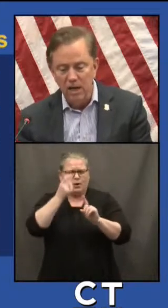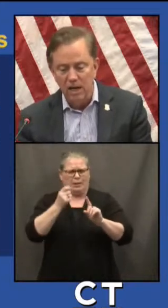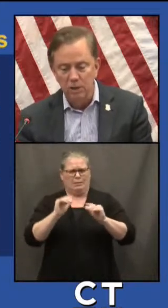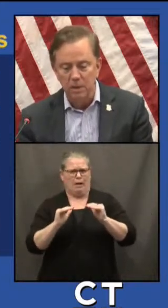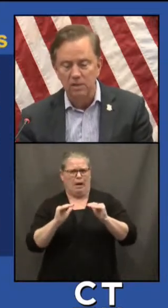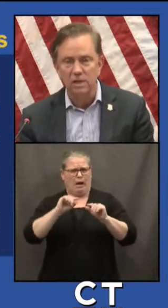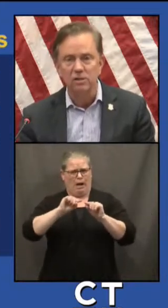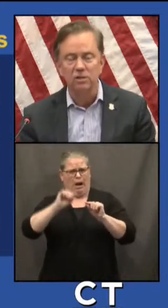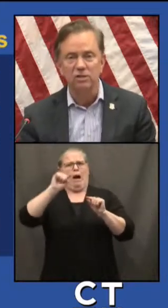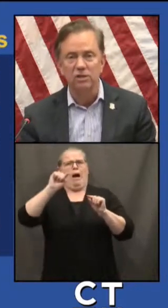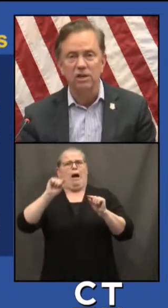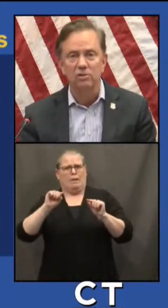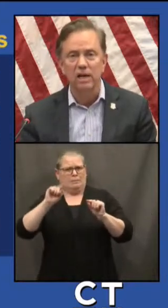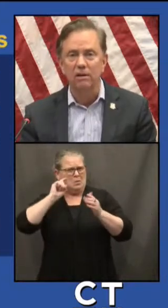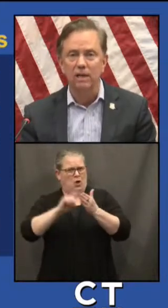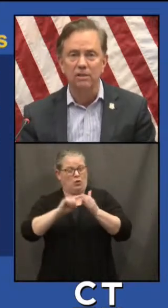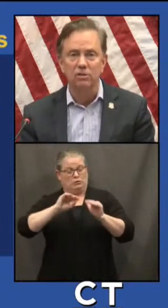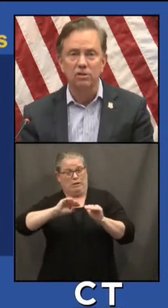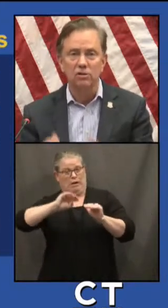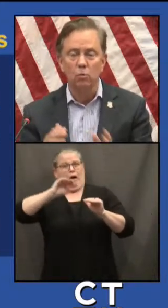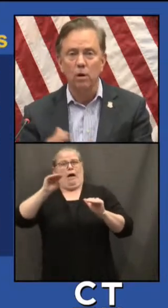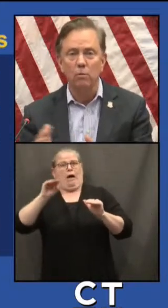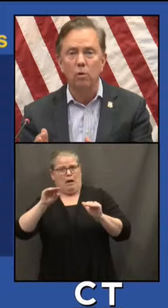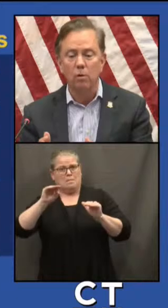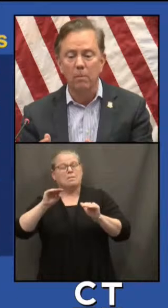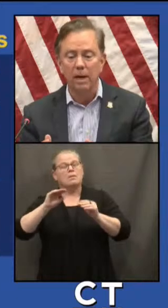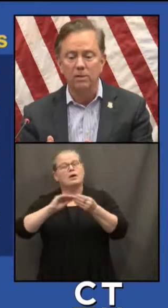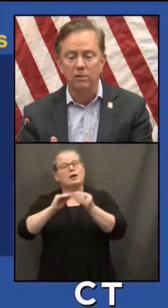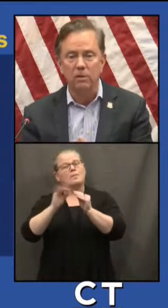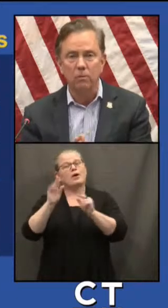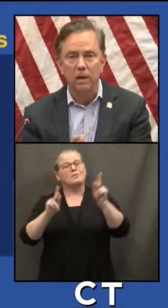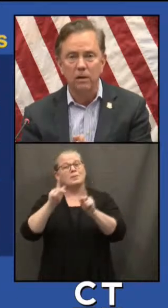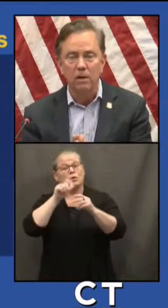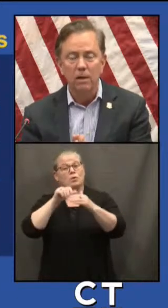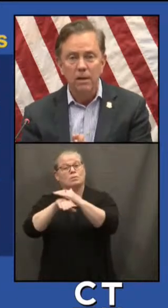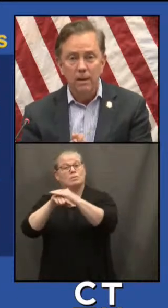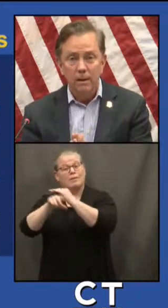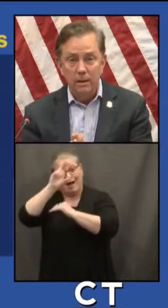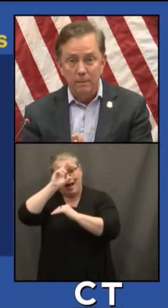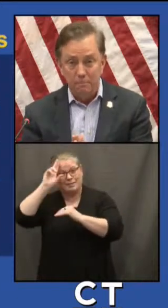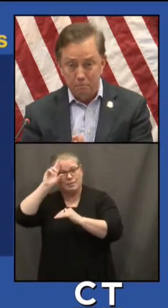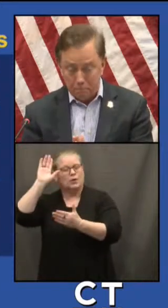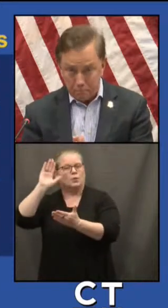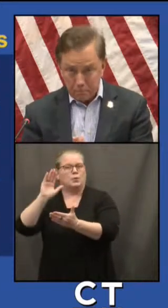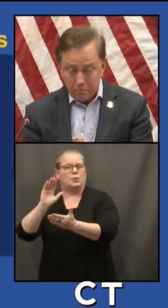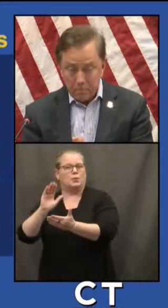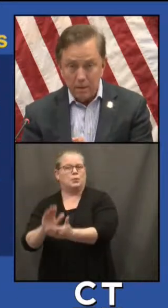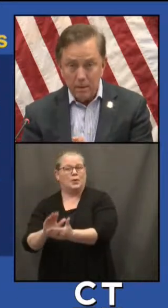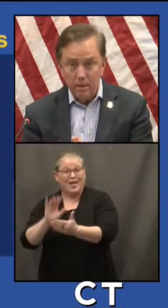see the hospitalizations continue down. That's just one more reminder that while the